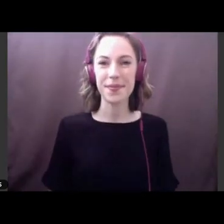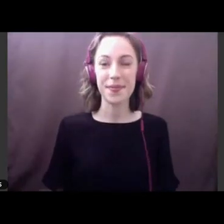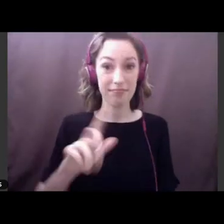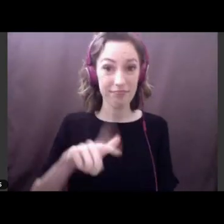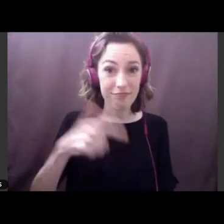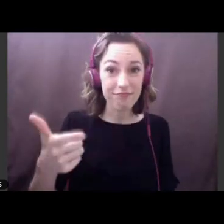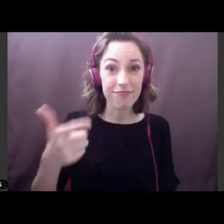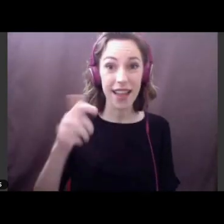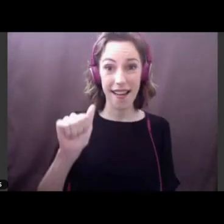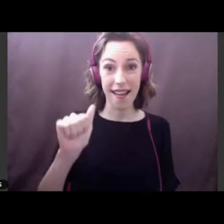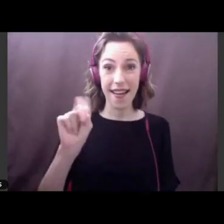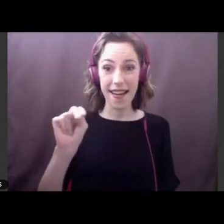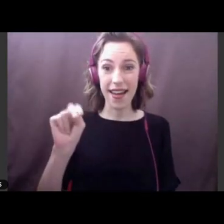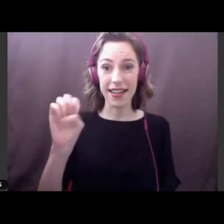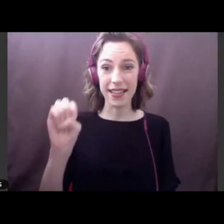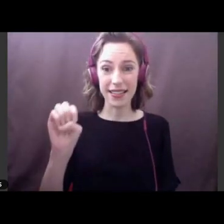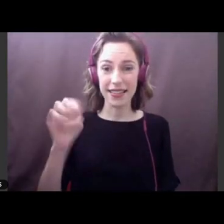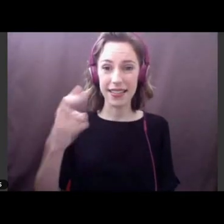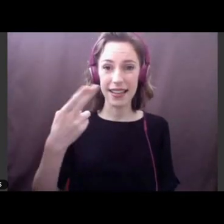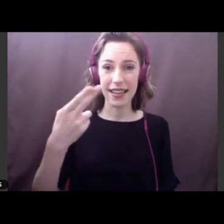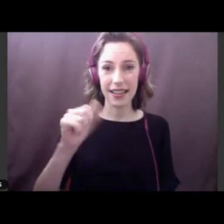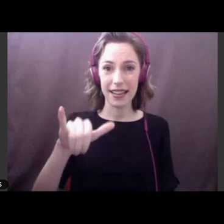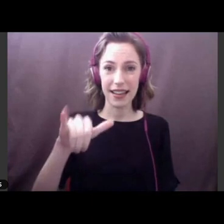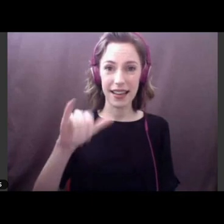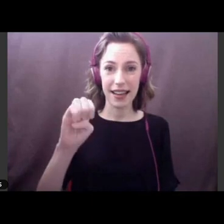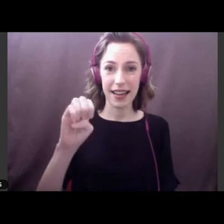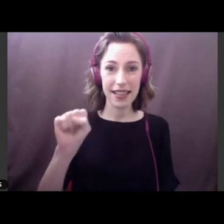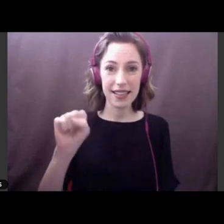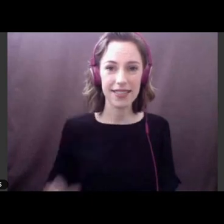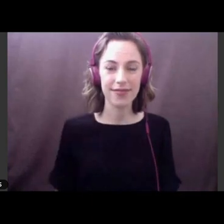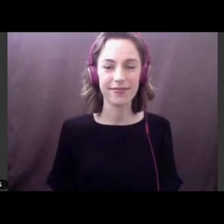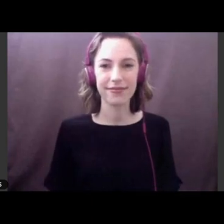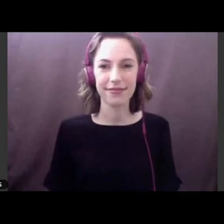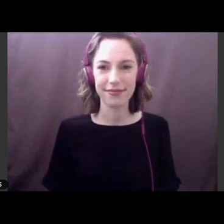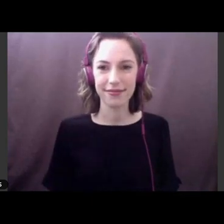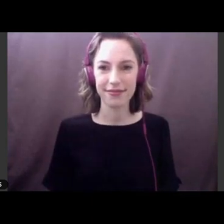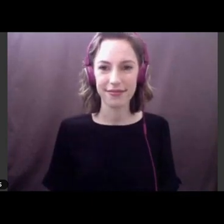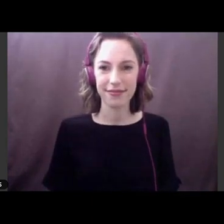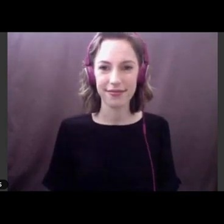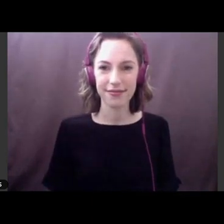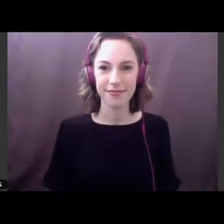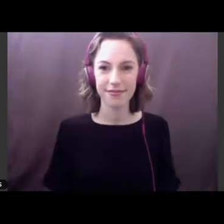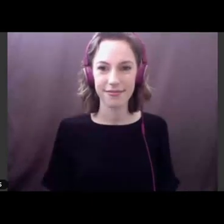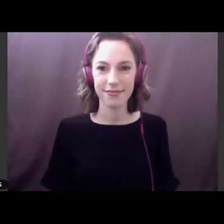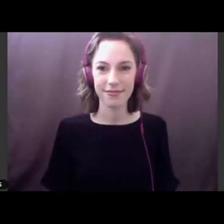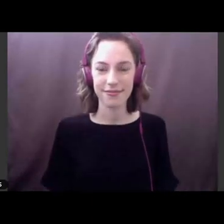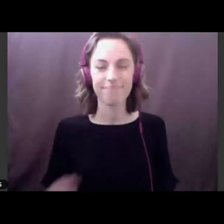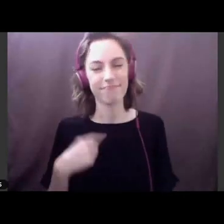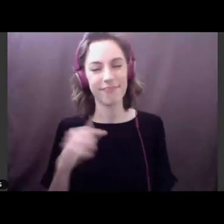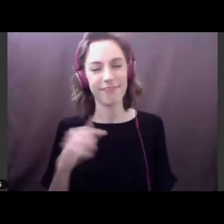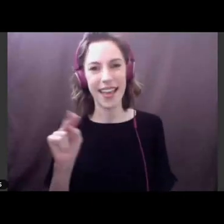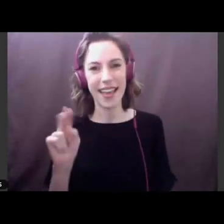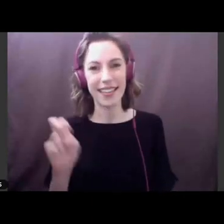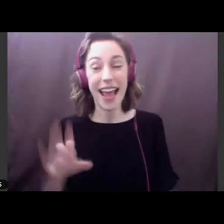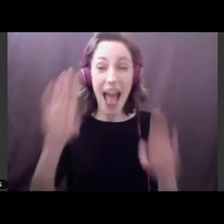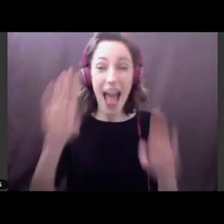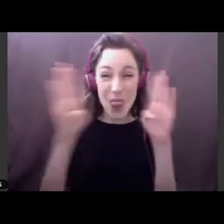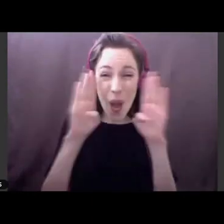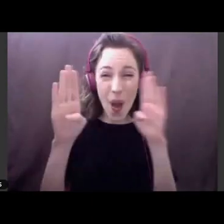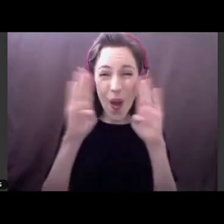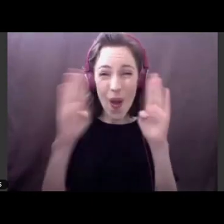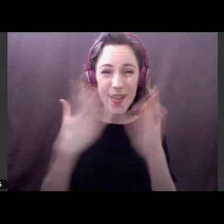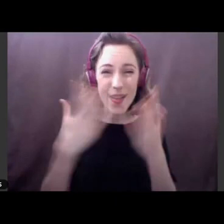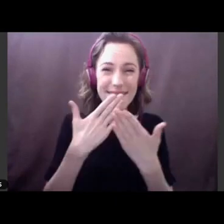Hi, everyone. Thank you so much for having me today. What I'm going to talk about is really more of